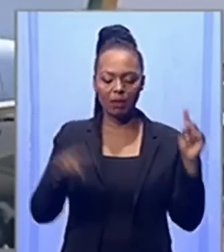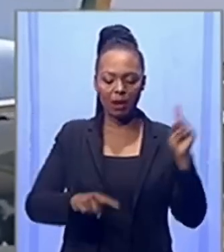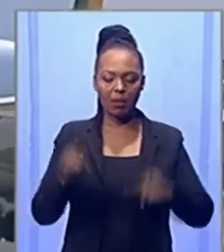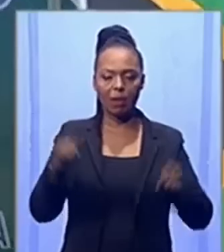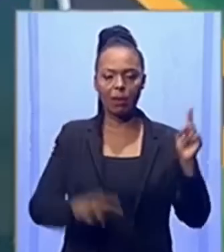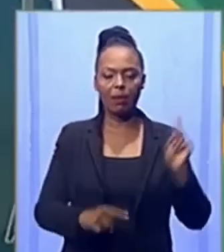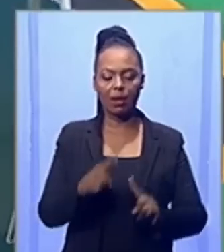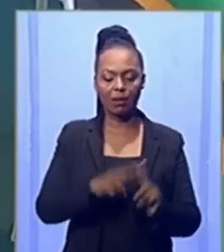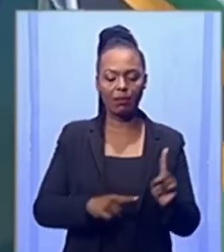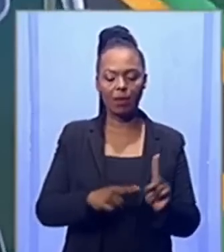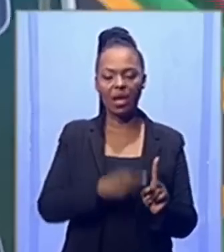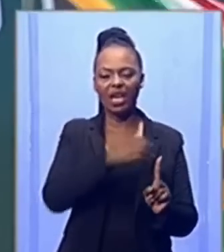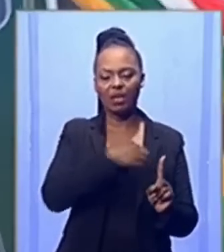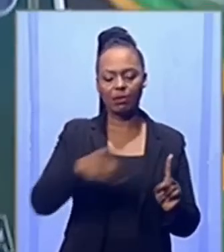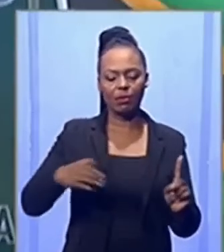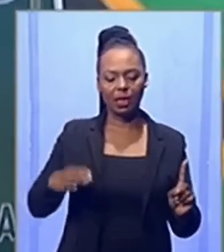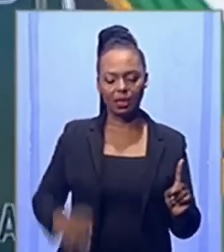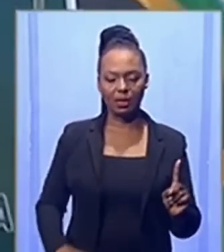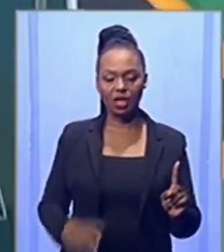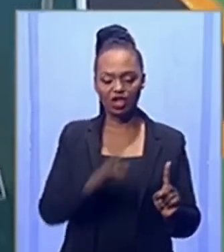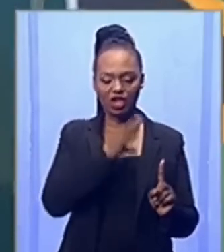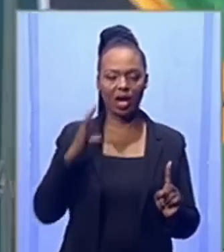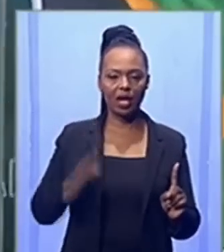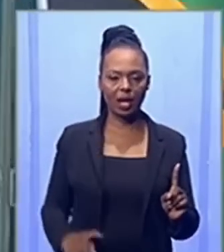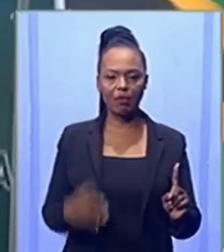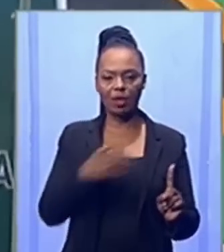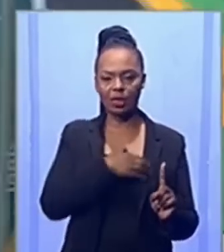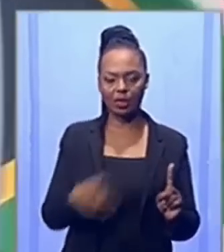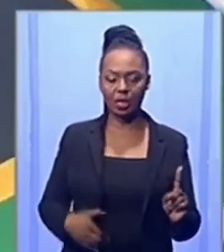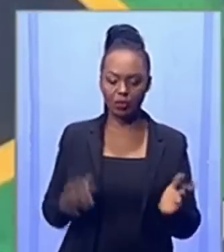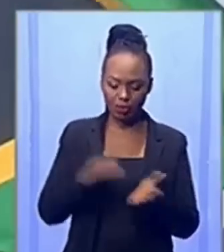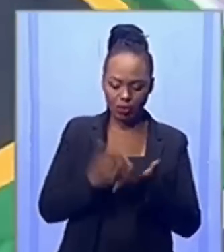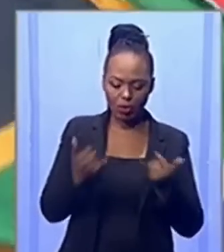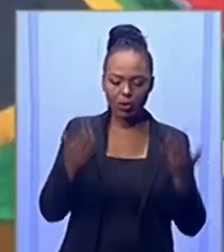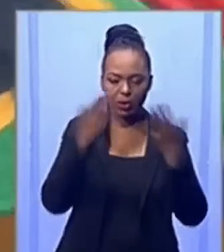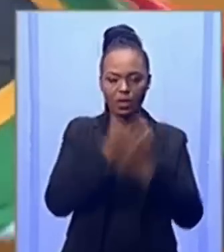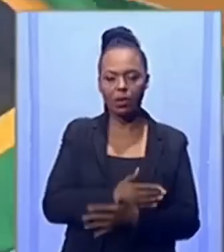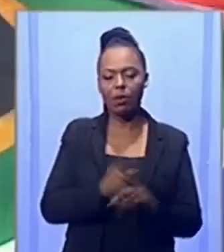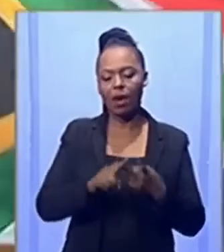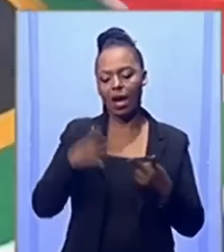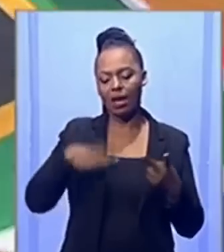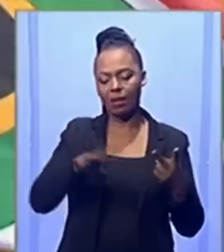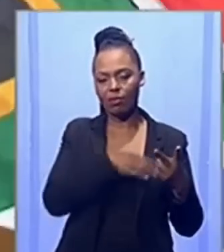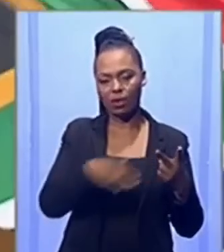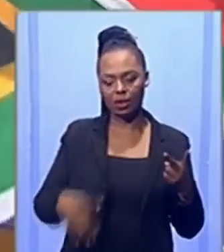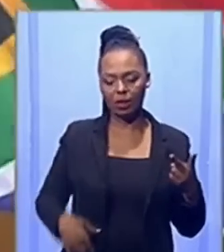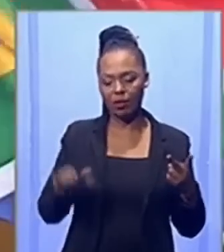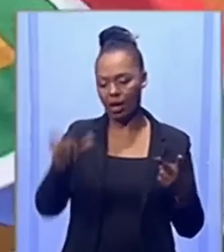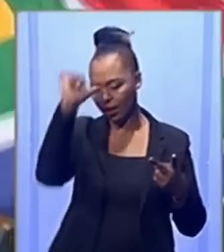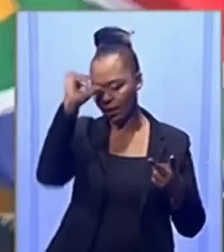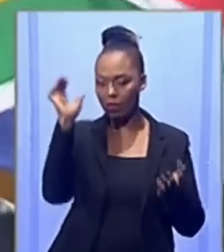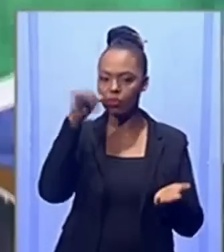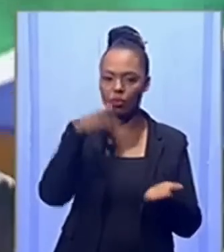Jinping wa China o tla fihla ha moraonyana ka jeno ha Narendra Modi wa India a tla fihla hosane.